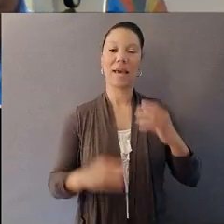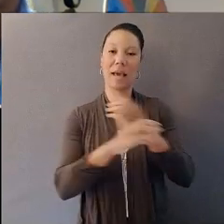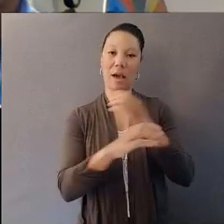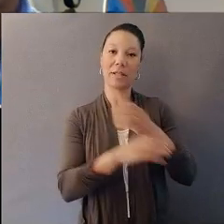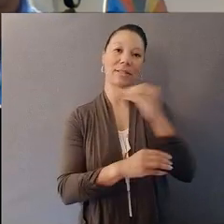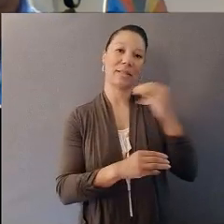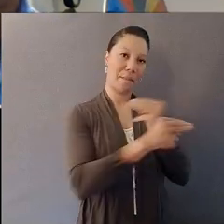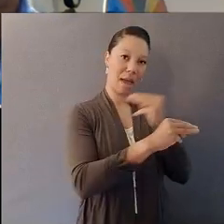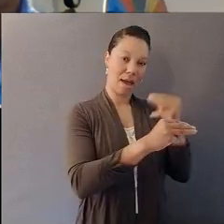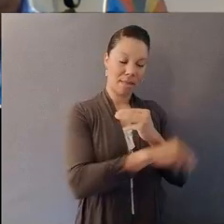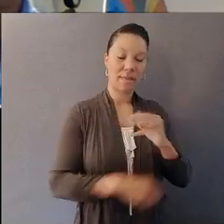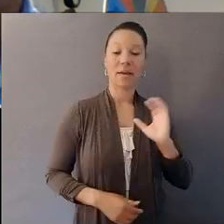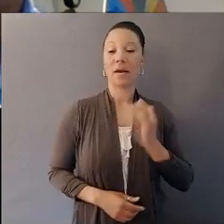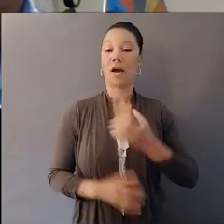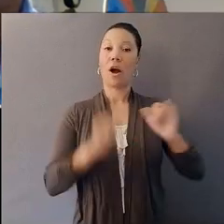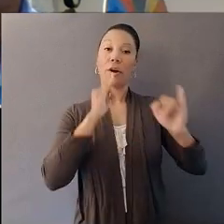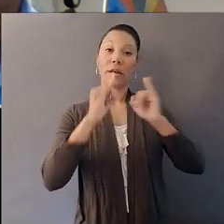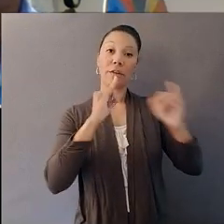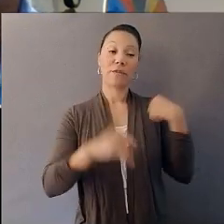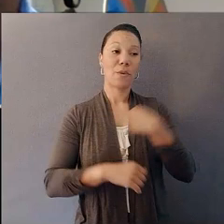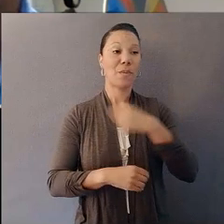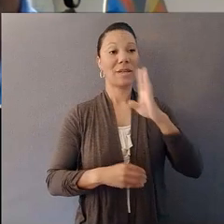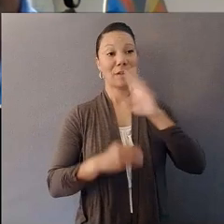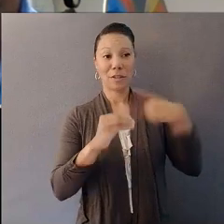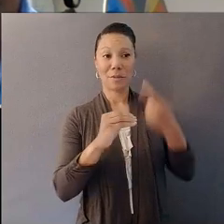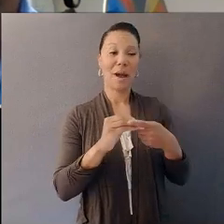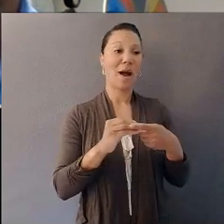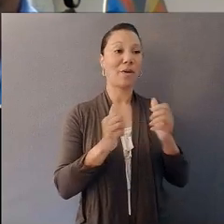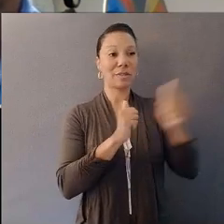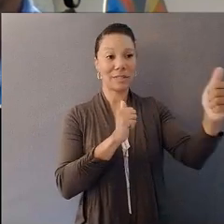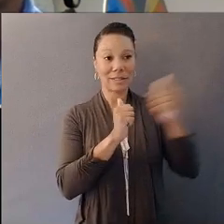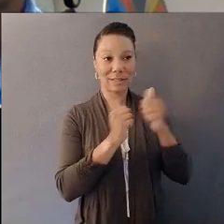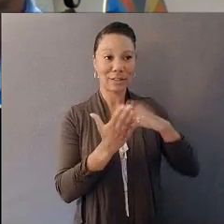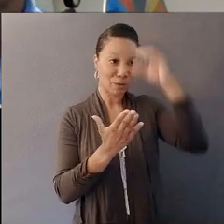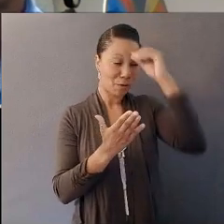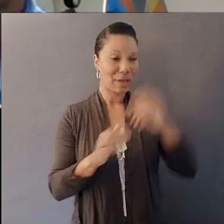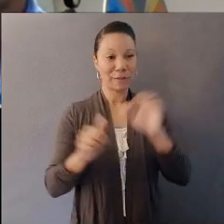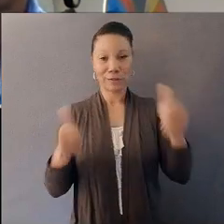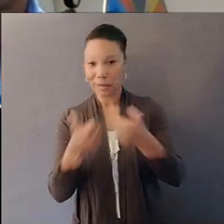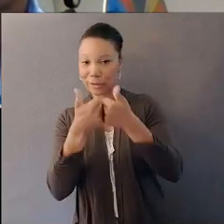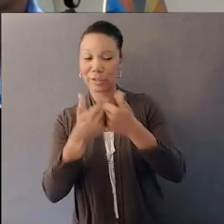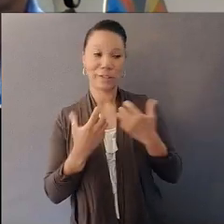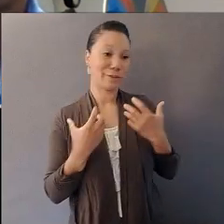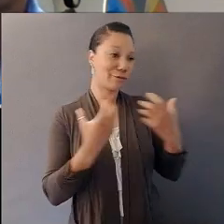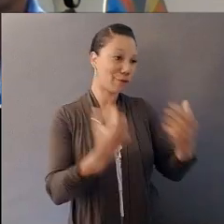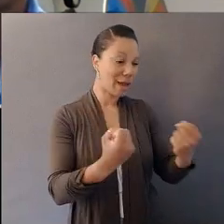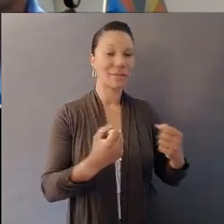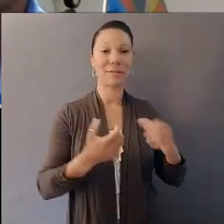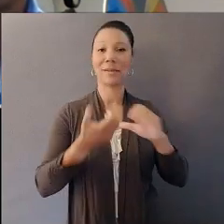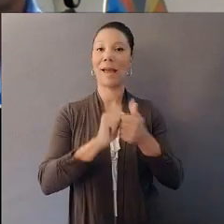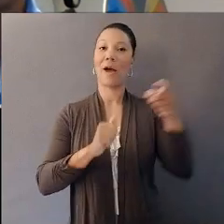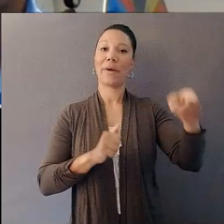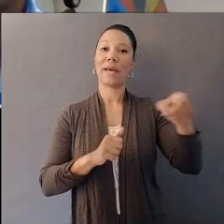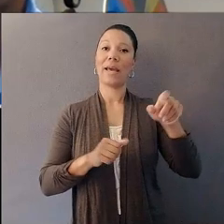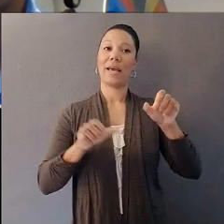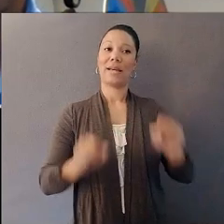we spoke about embracing distance learning challenges, what the strengths are of it, how he's able to work within